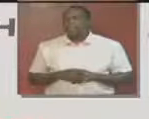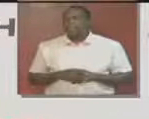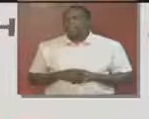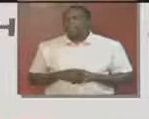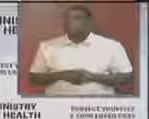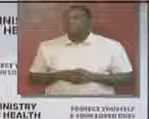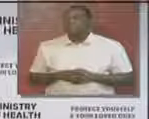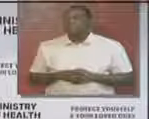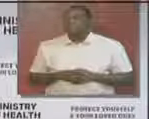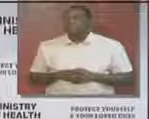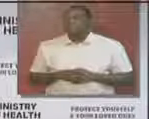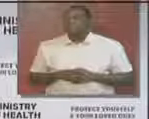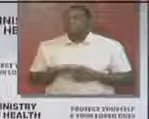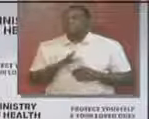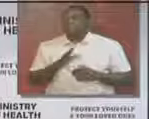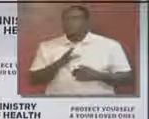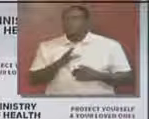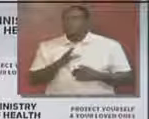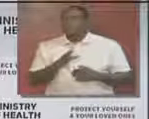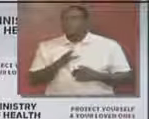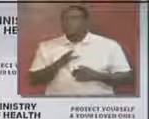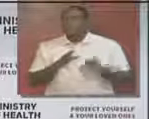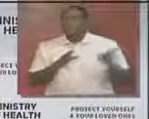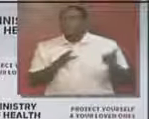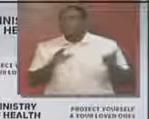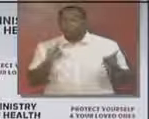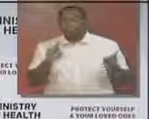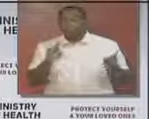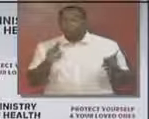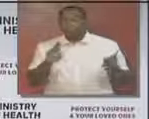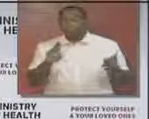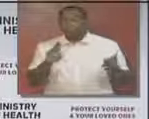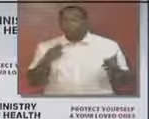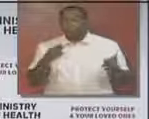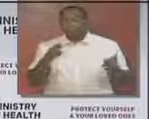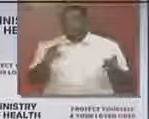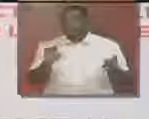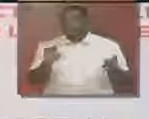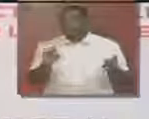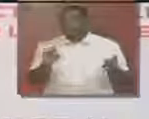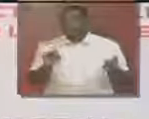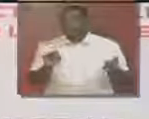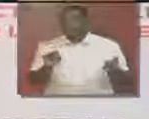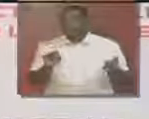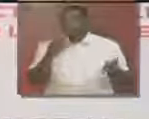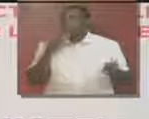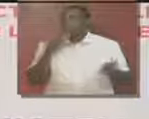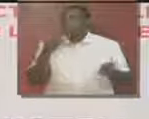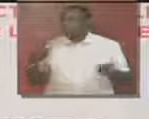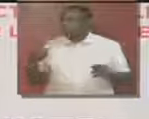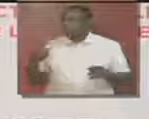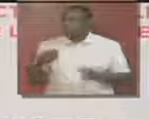as well. Okay, thank you for the question. Now, the information on all 7,000 patients would